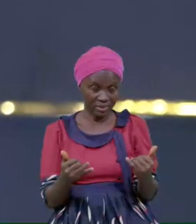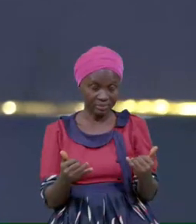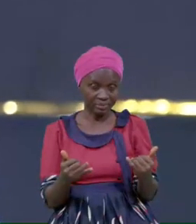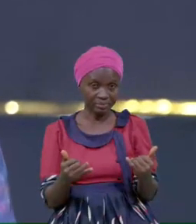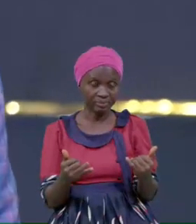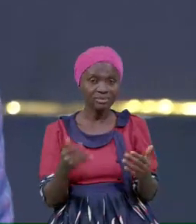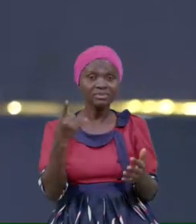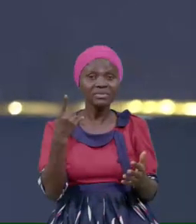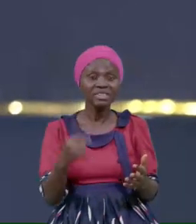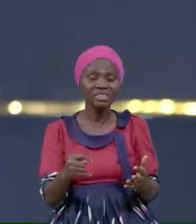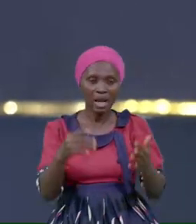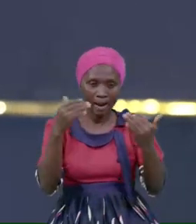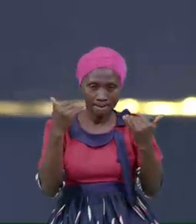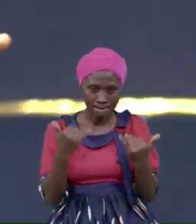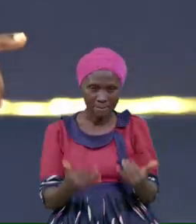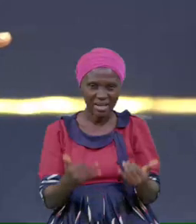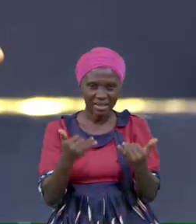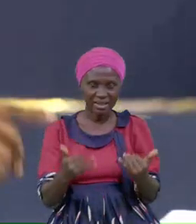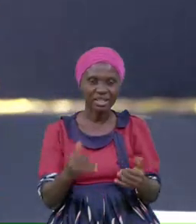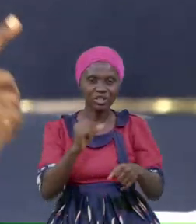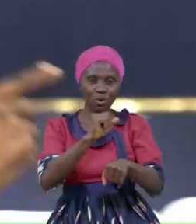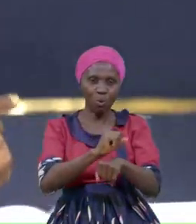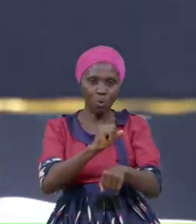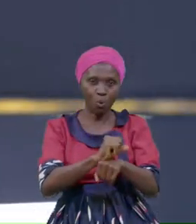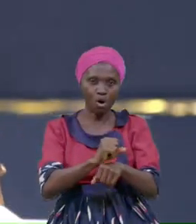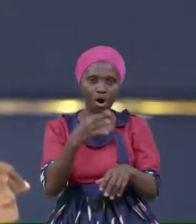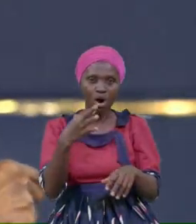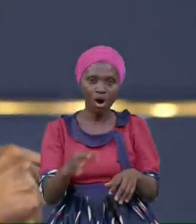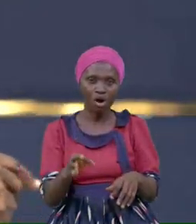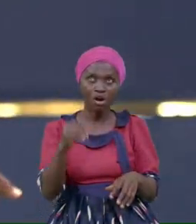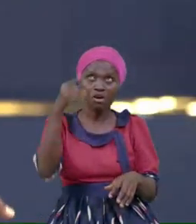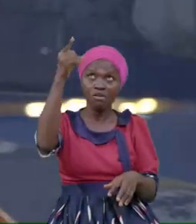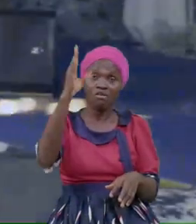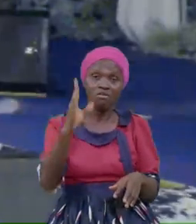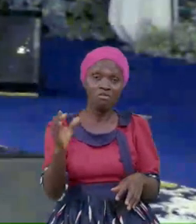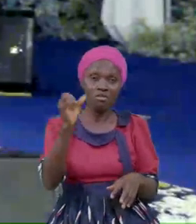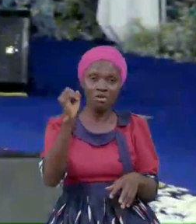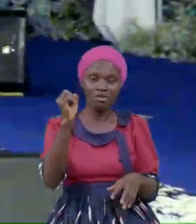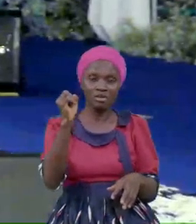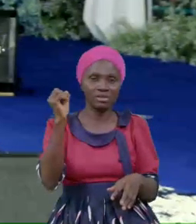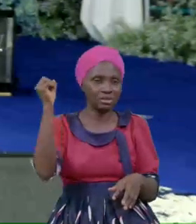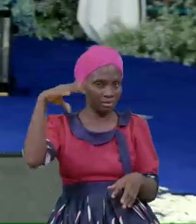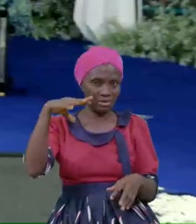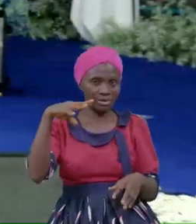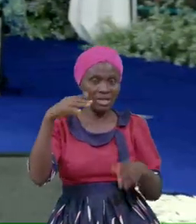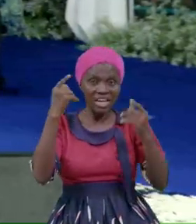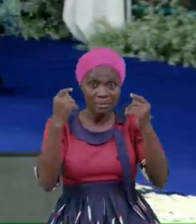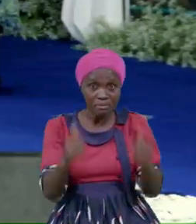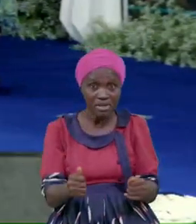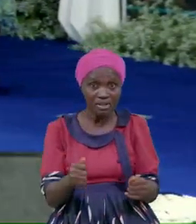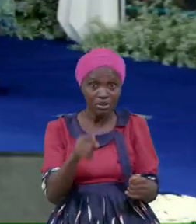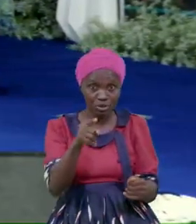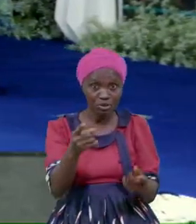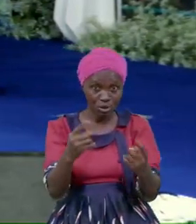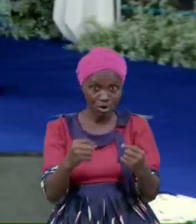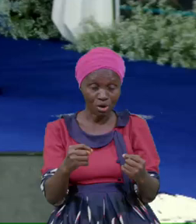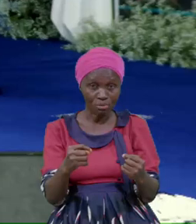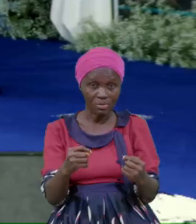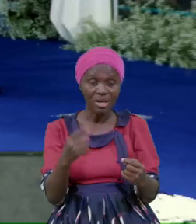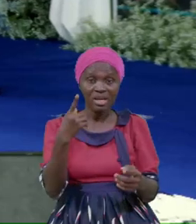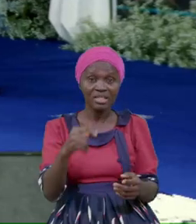products of God's grace. Immediately you come, the grace of God that brings salvation